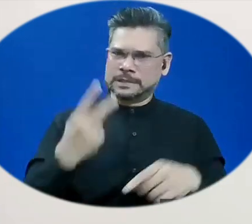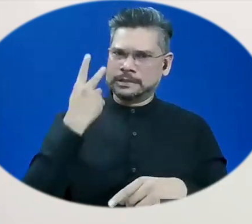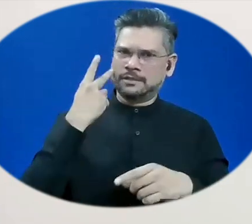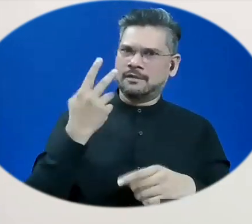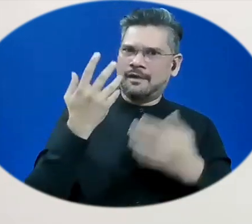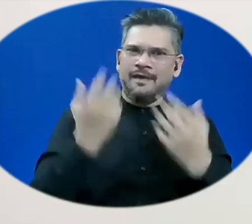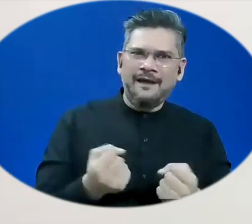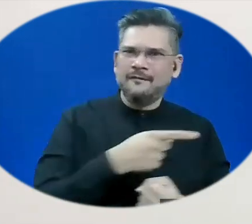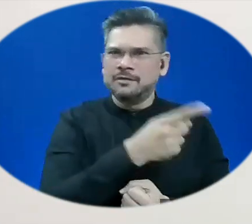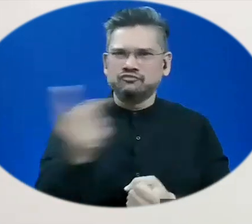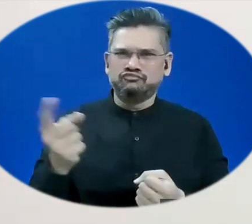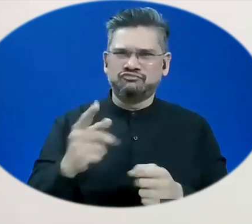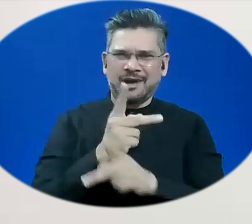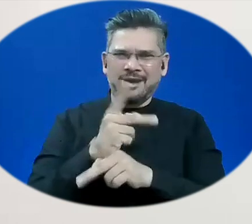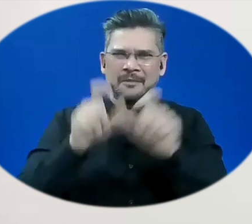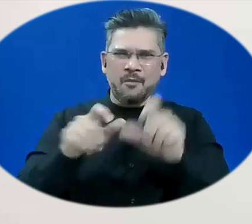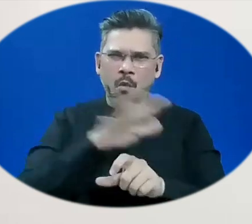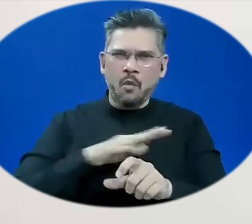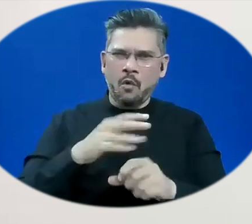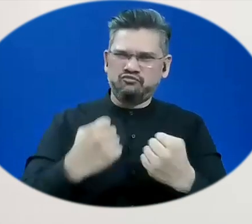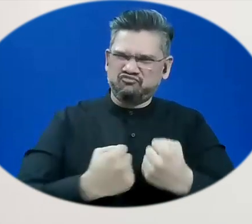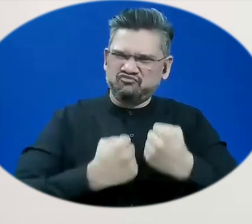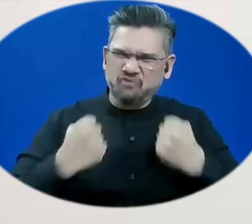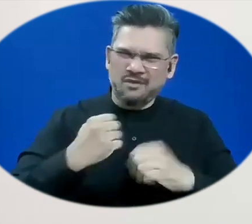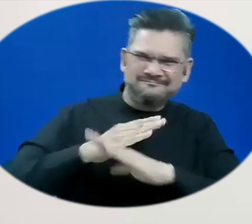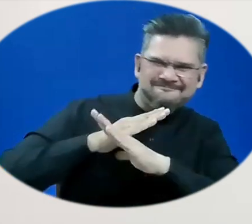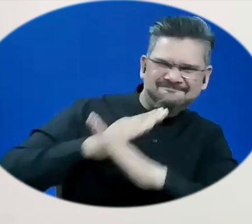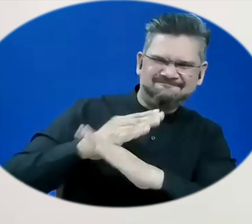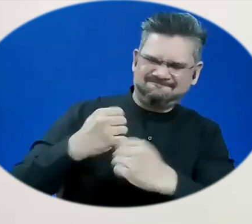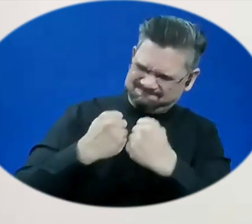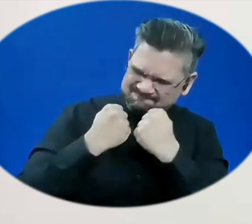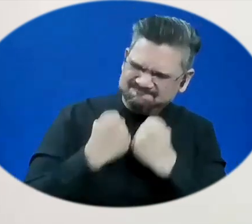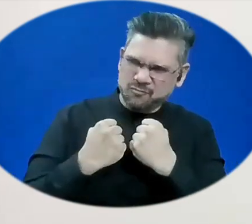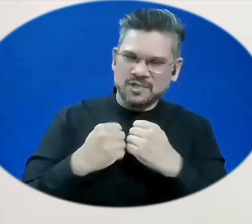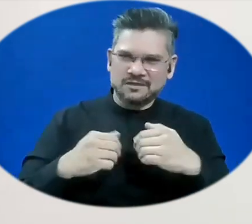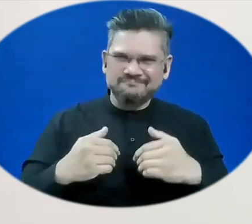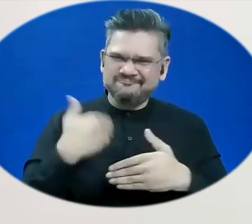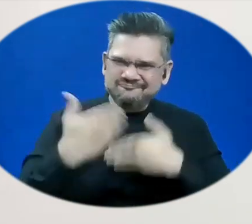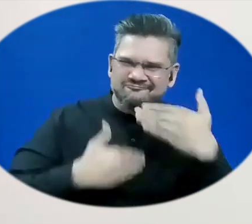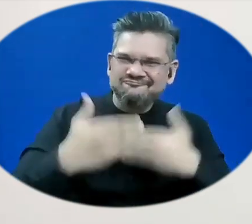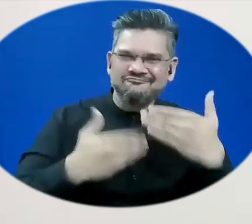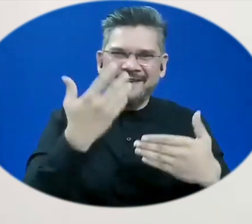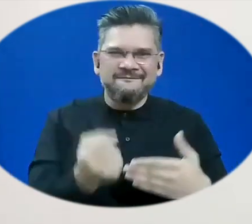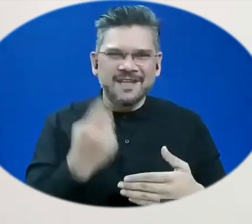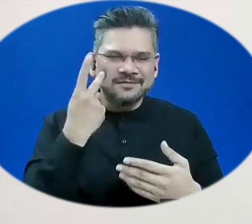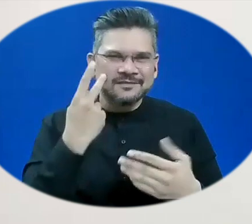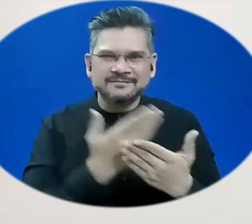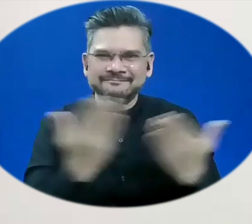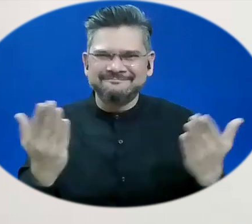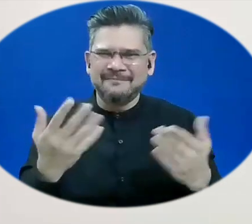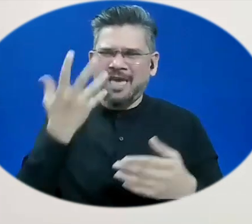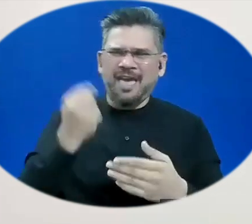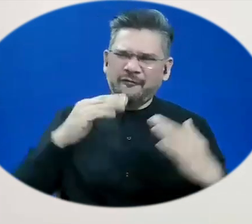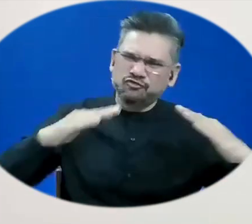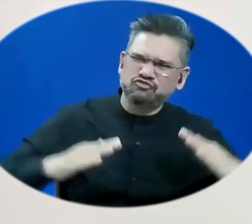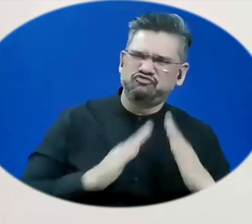care partners in the midst of significant challenges. It proves the value that we